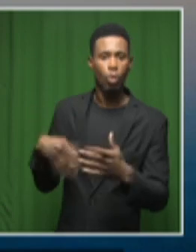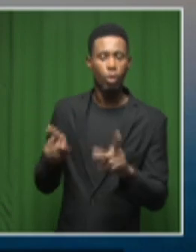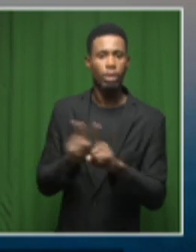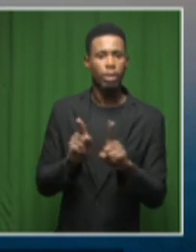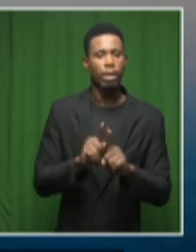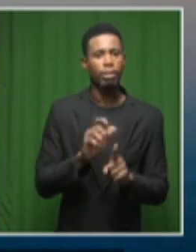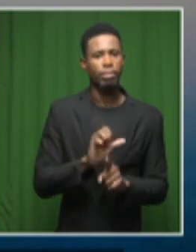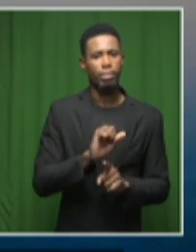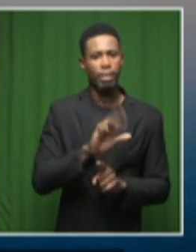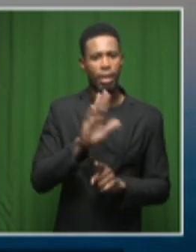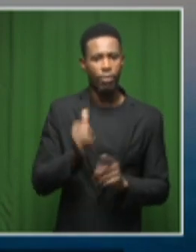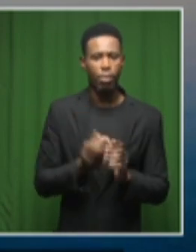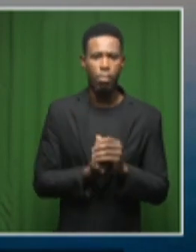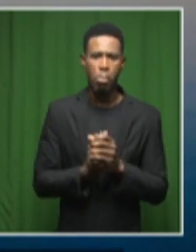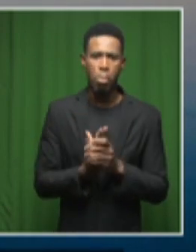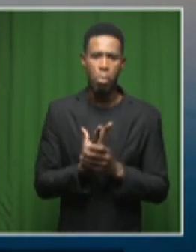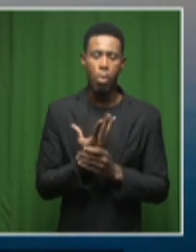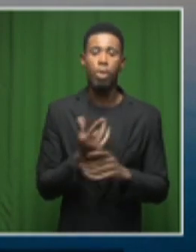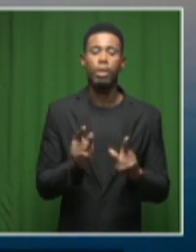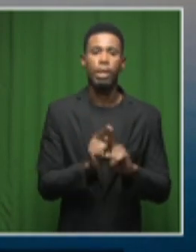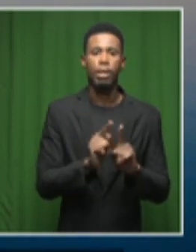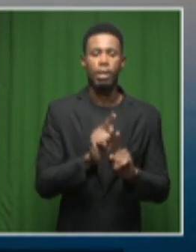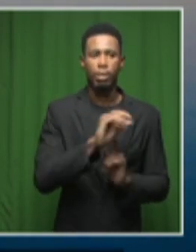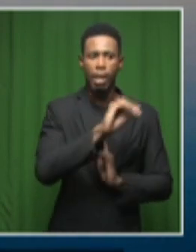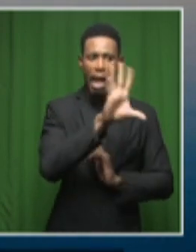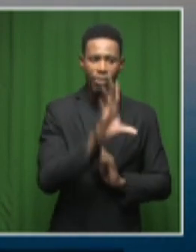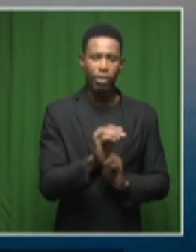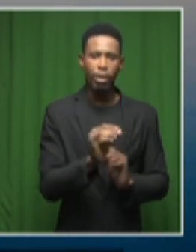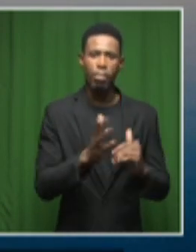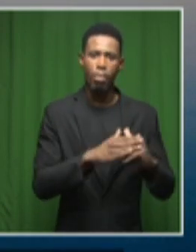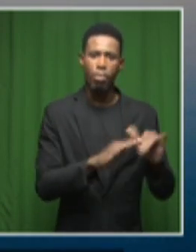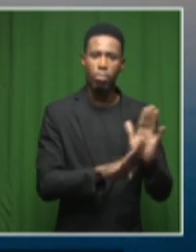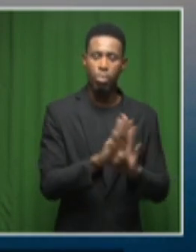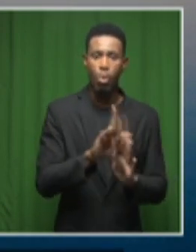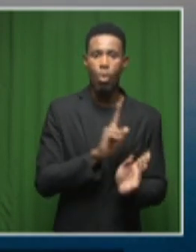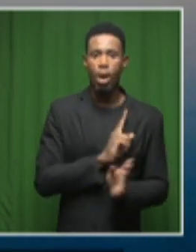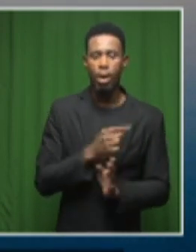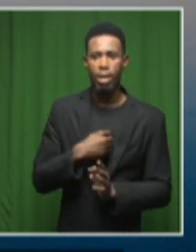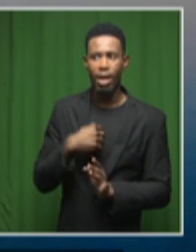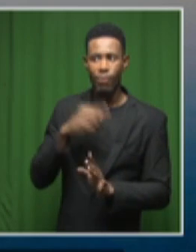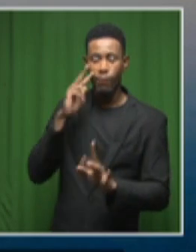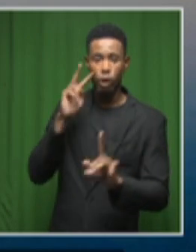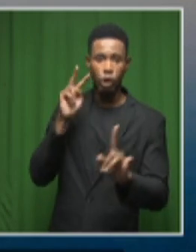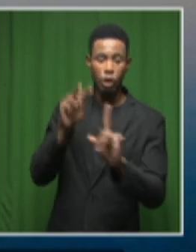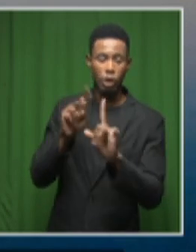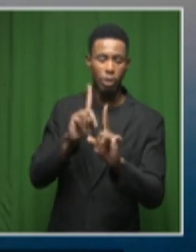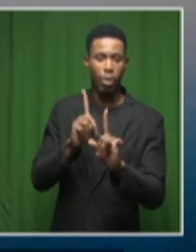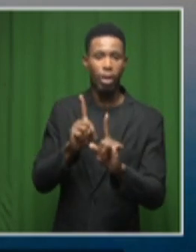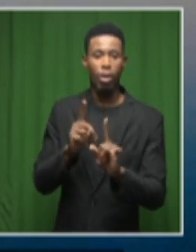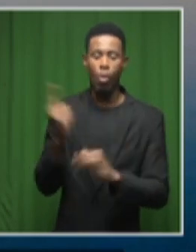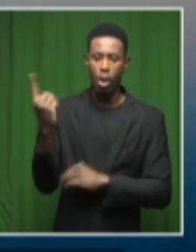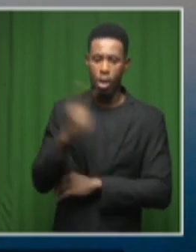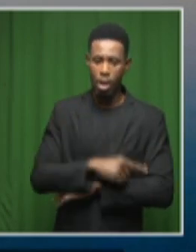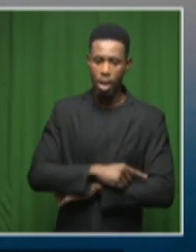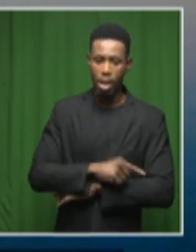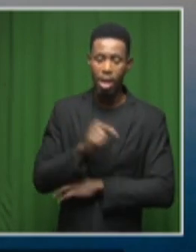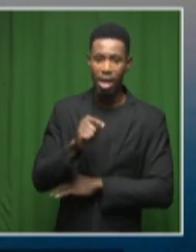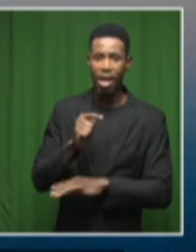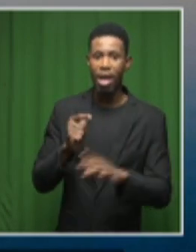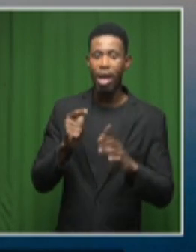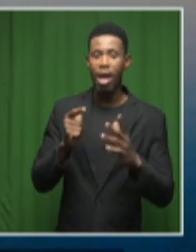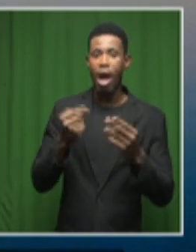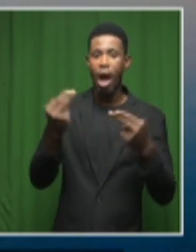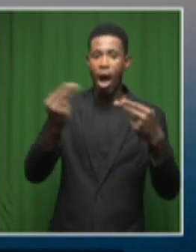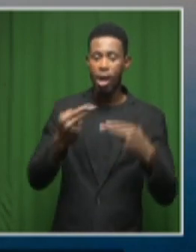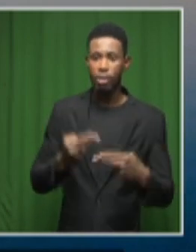as a continent. Because I have this vision that one day art is going to be the leading commodity to